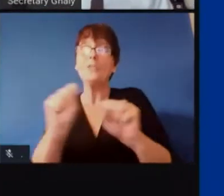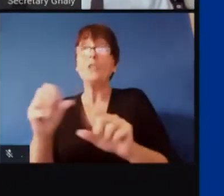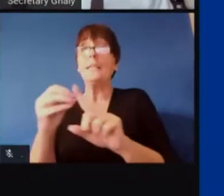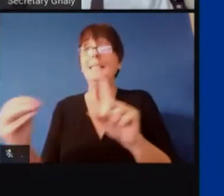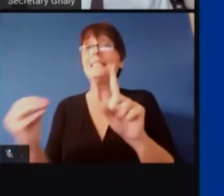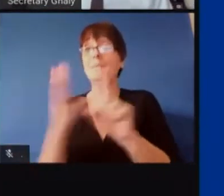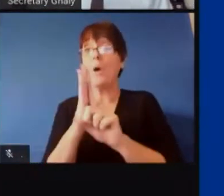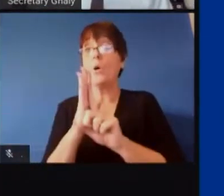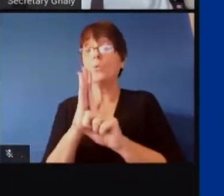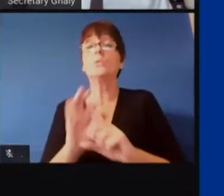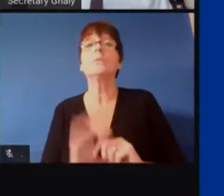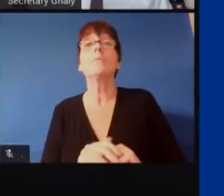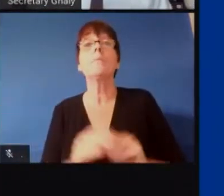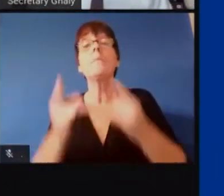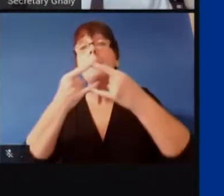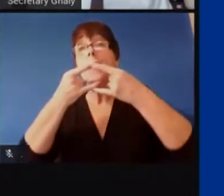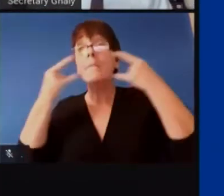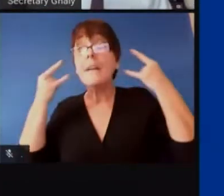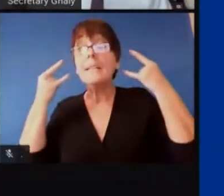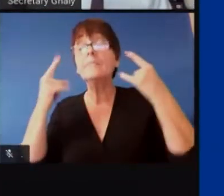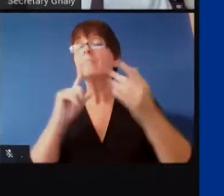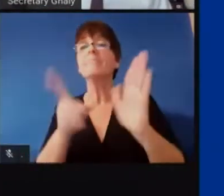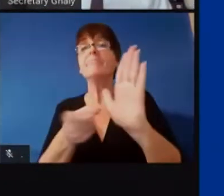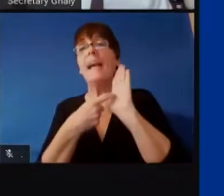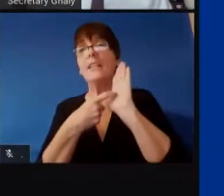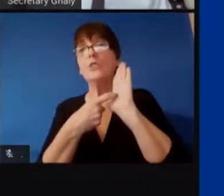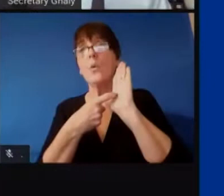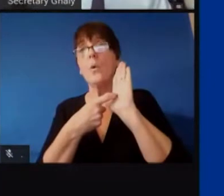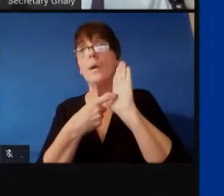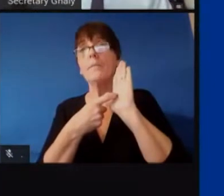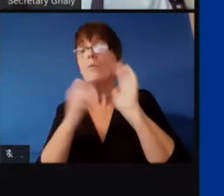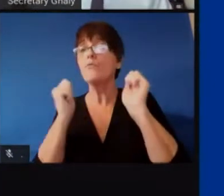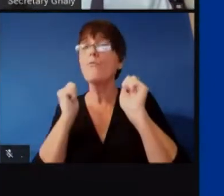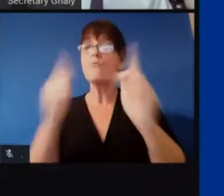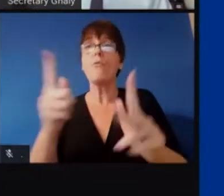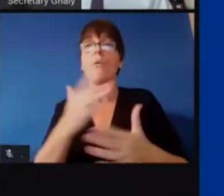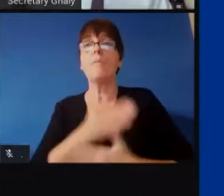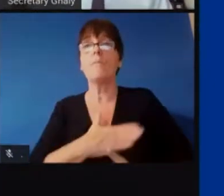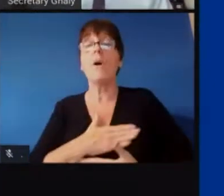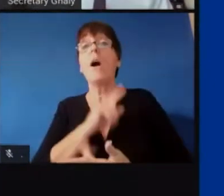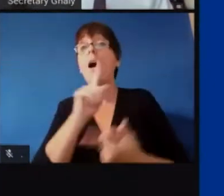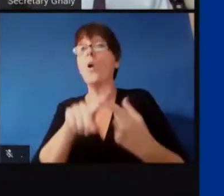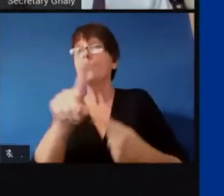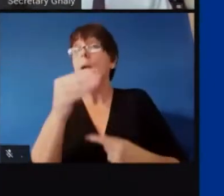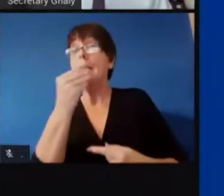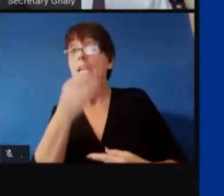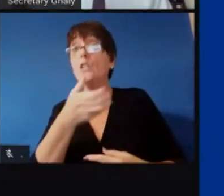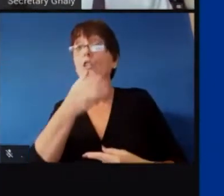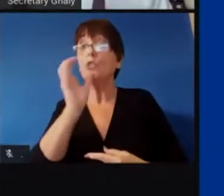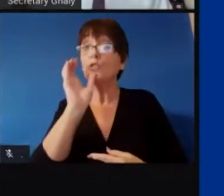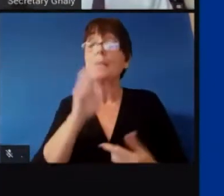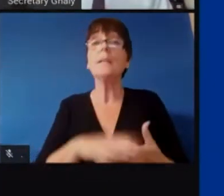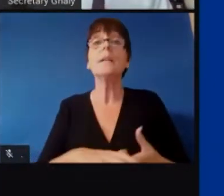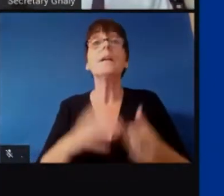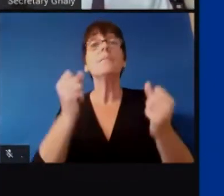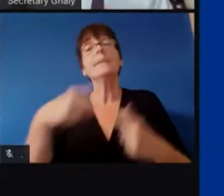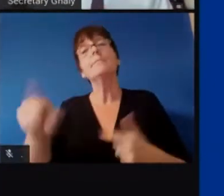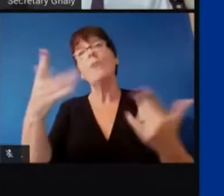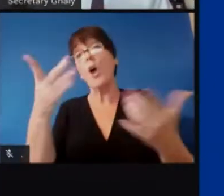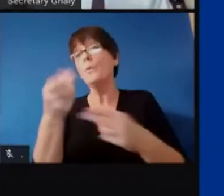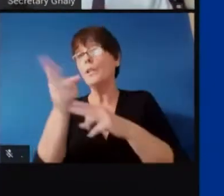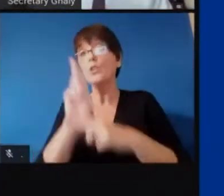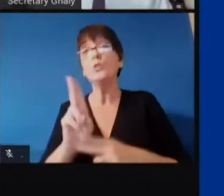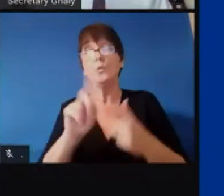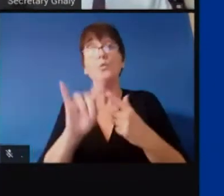exposed. Face coverings will be mandatory throughout the park unless eating or drinking, a common theme many of you are used to,